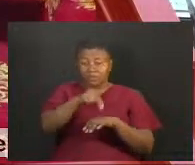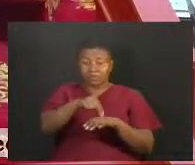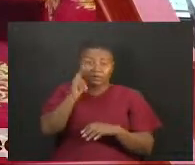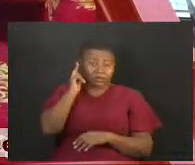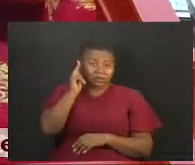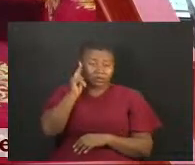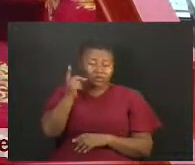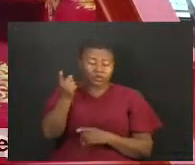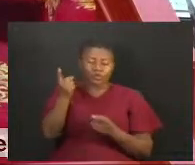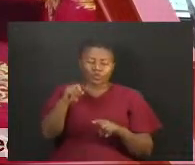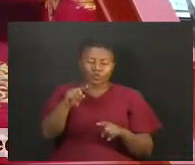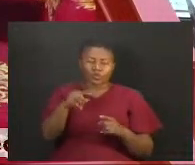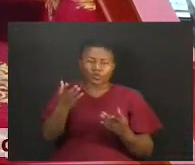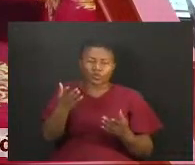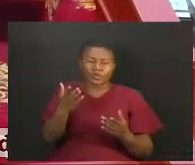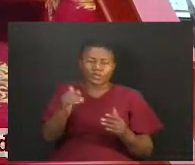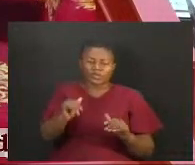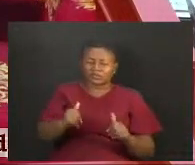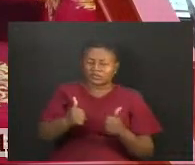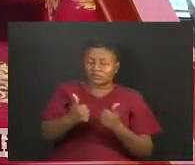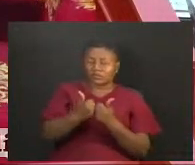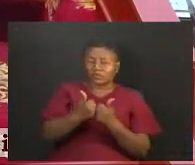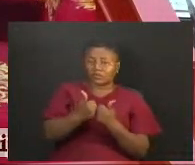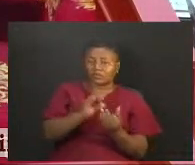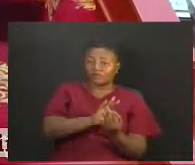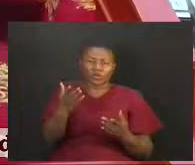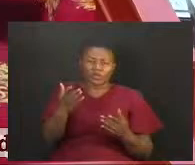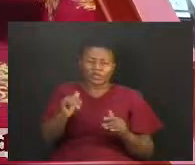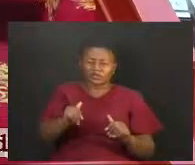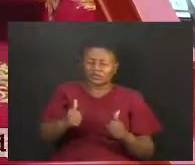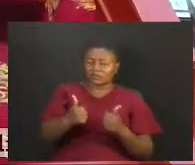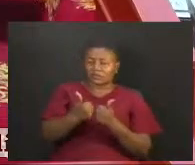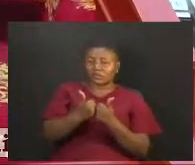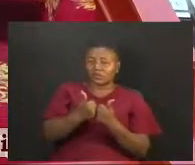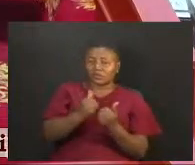fundamental challenges must be confronted. Difficult choices